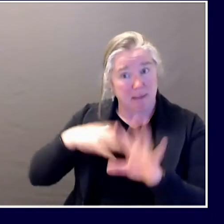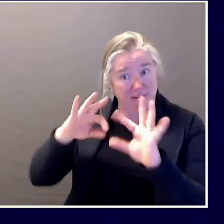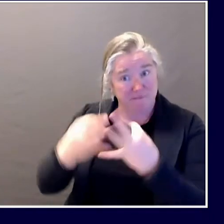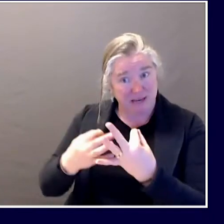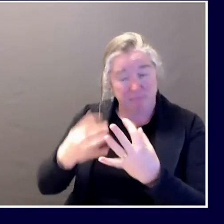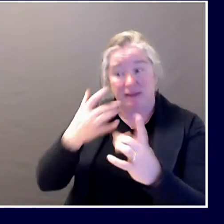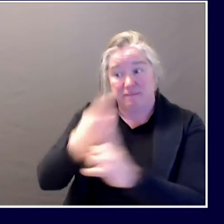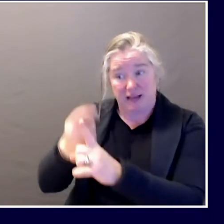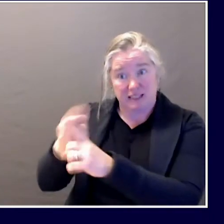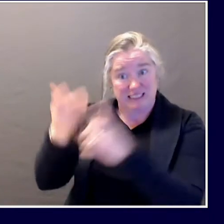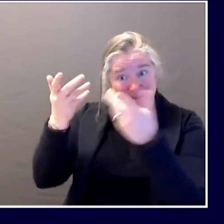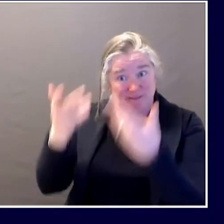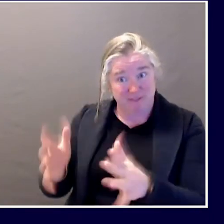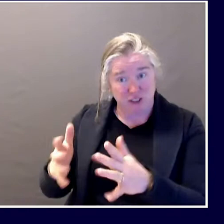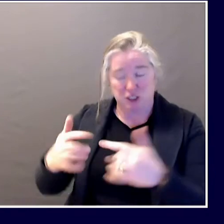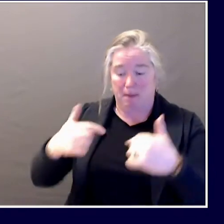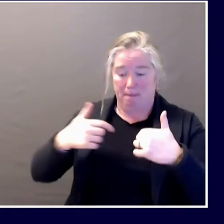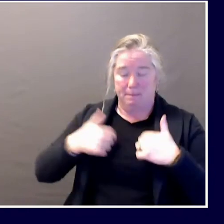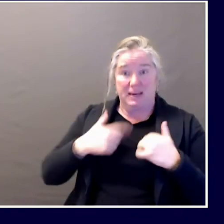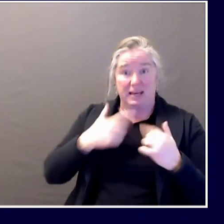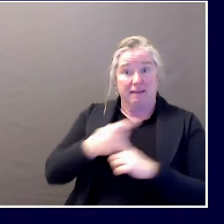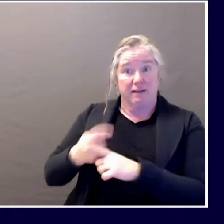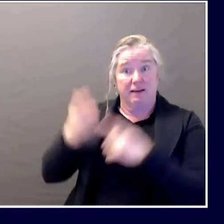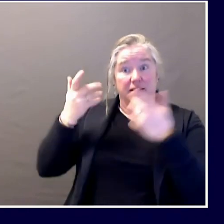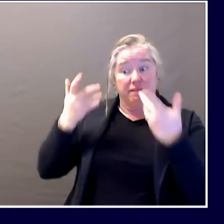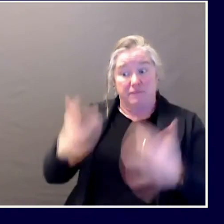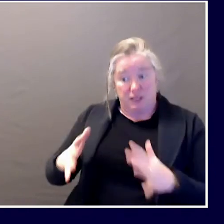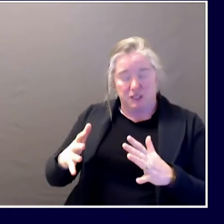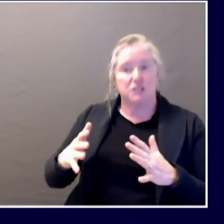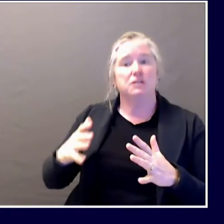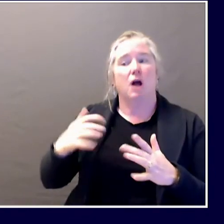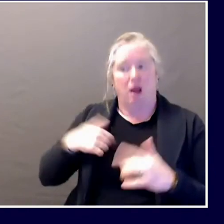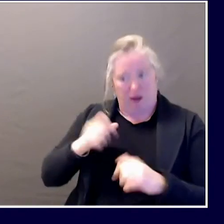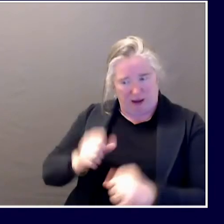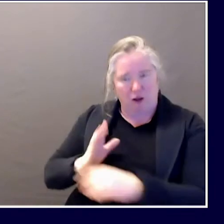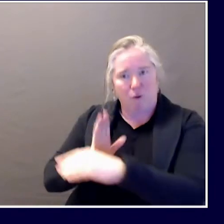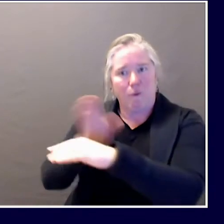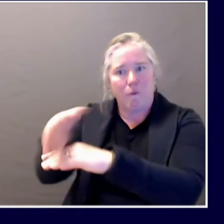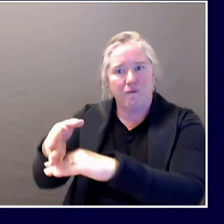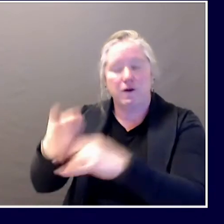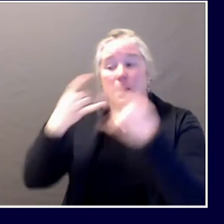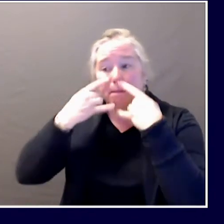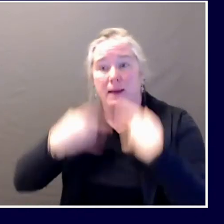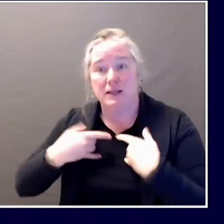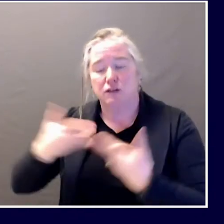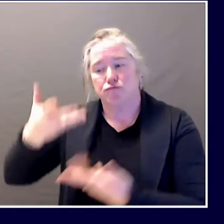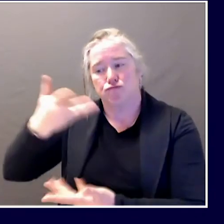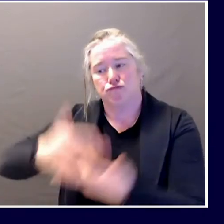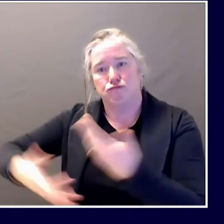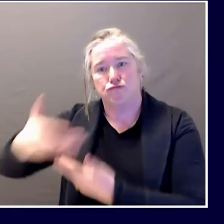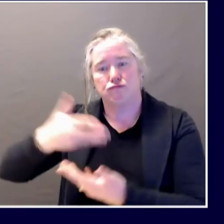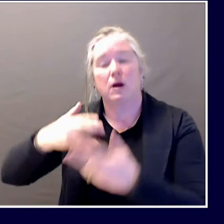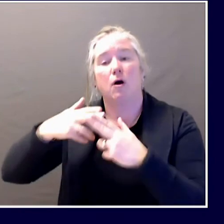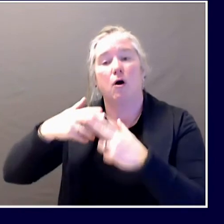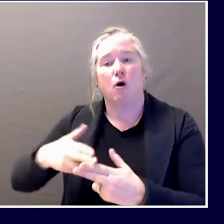indoors without wearing masks or physical distancing and consider that a low risk